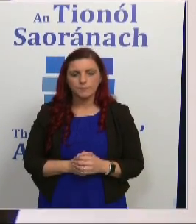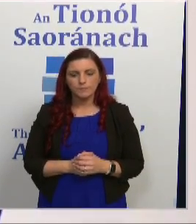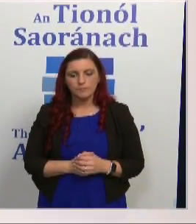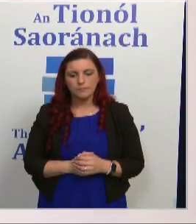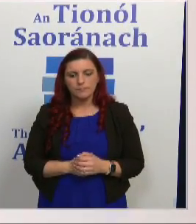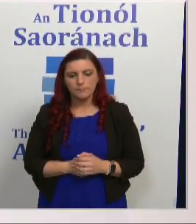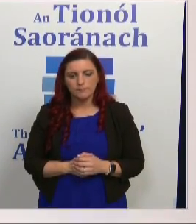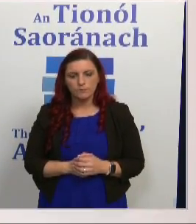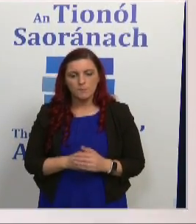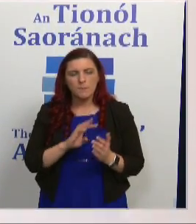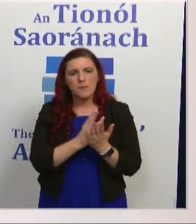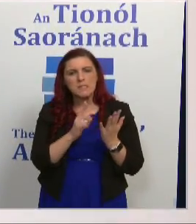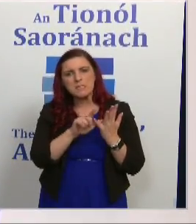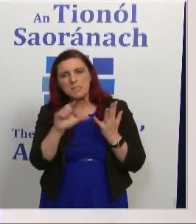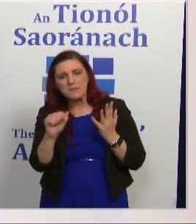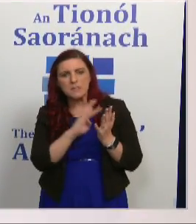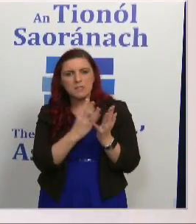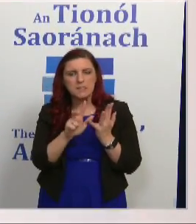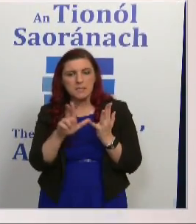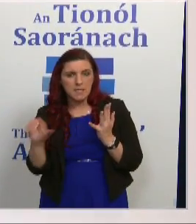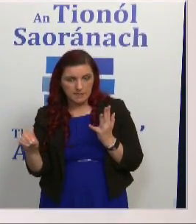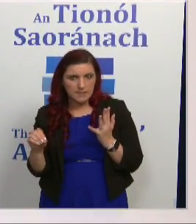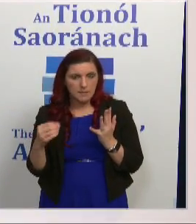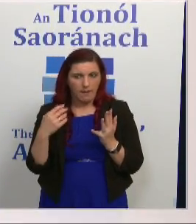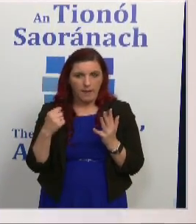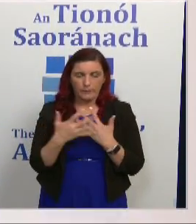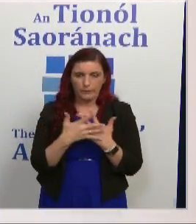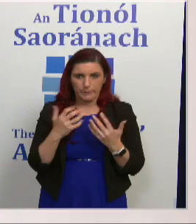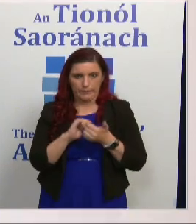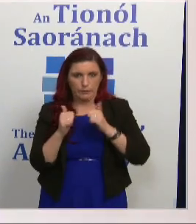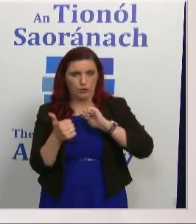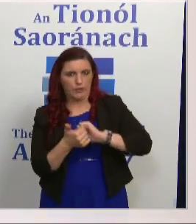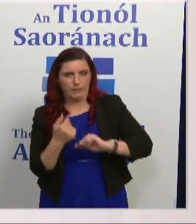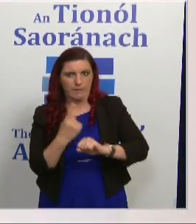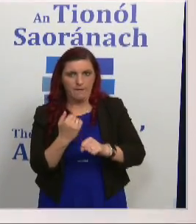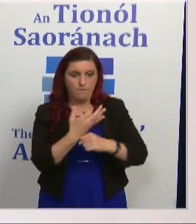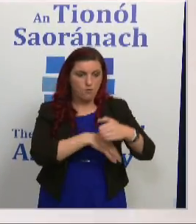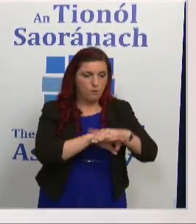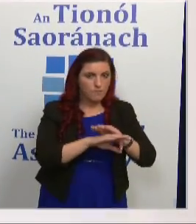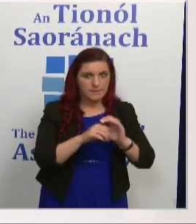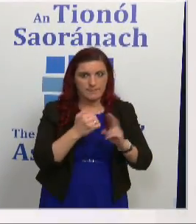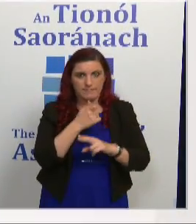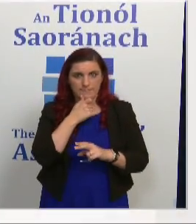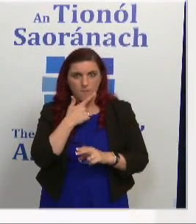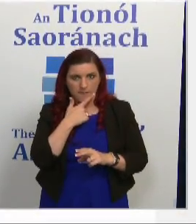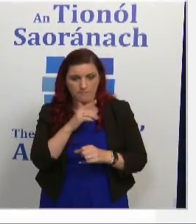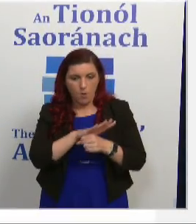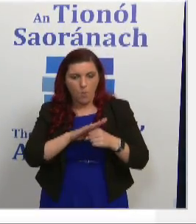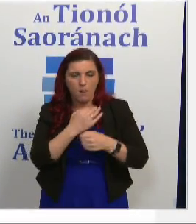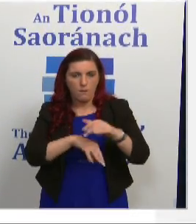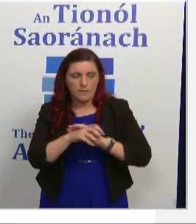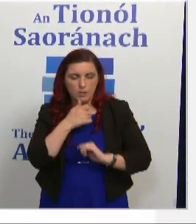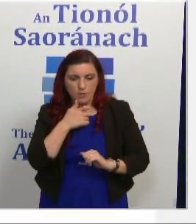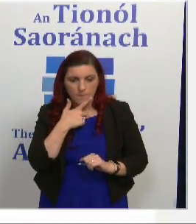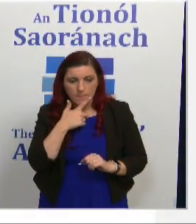In the 70s and 80s, we have a key era of change and challenges for local government in Dublin. In addition to sort of